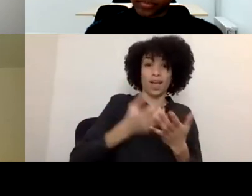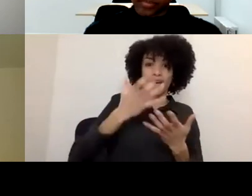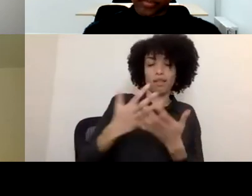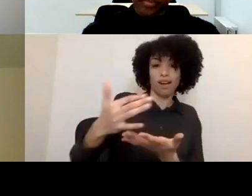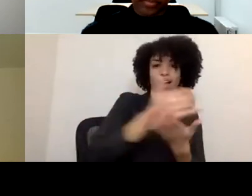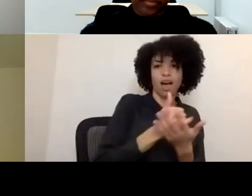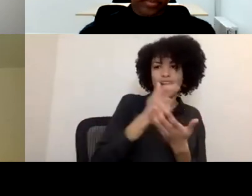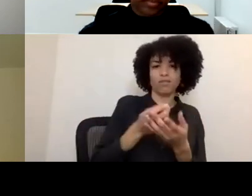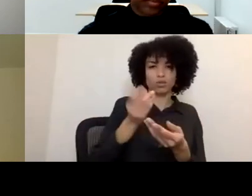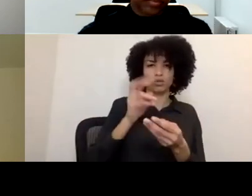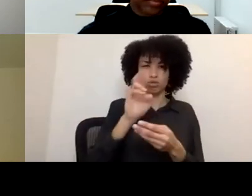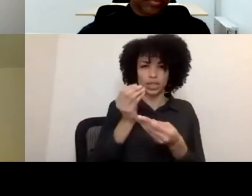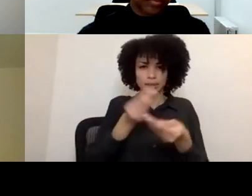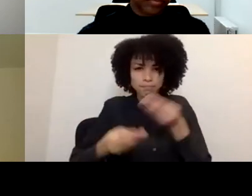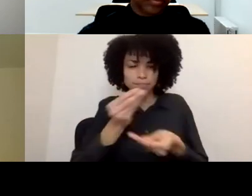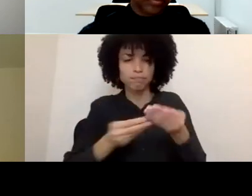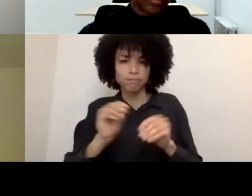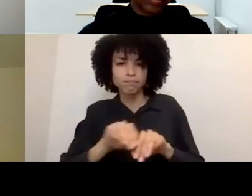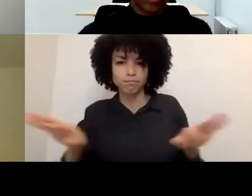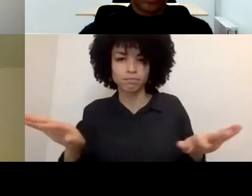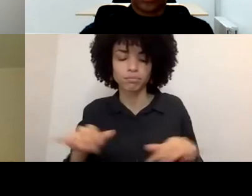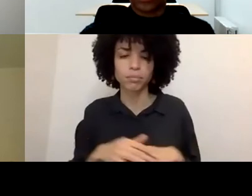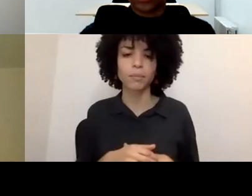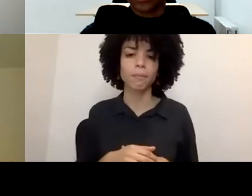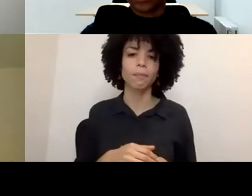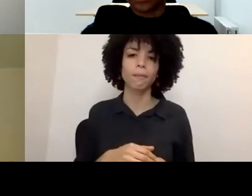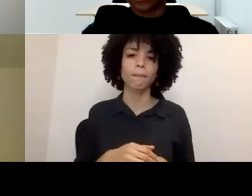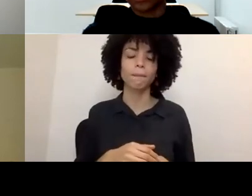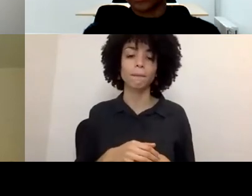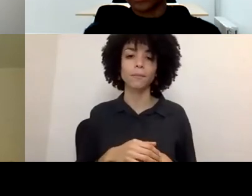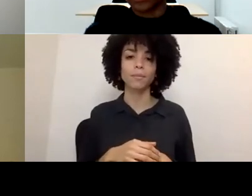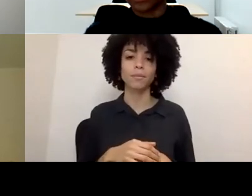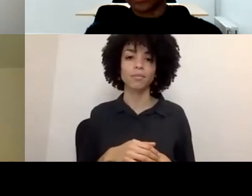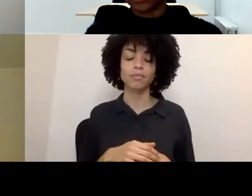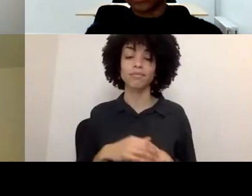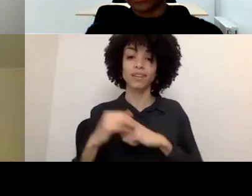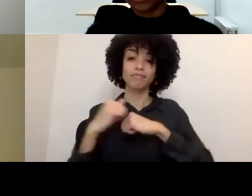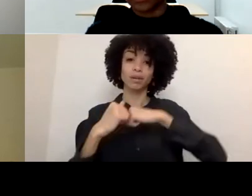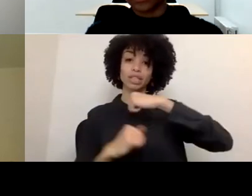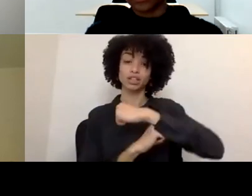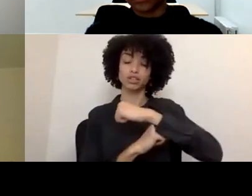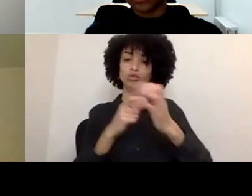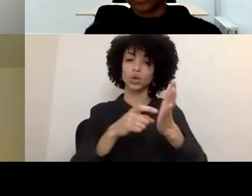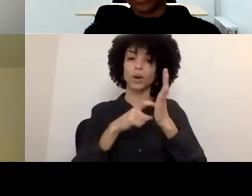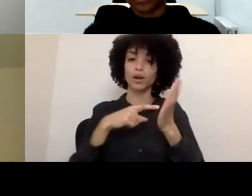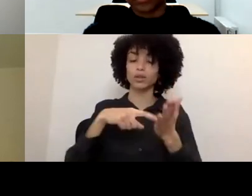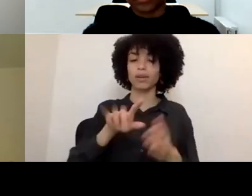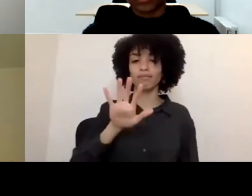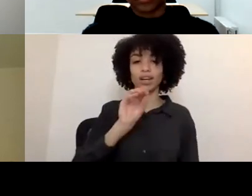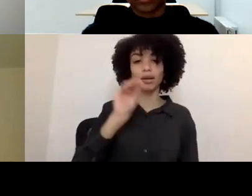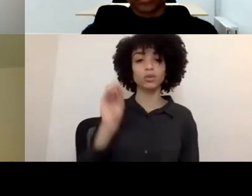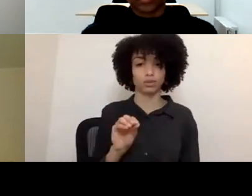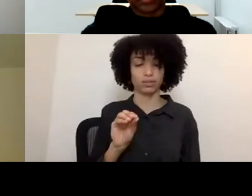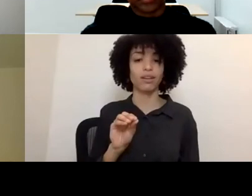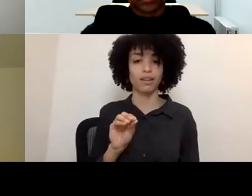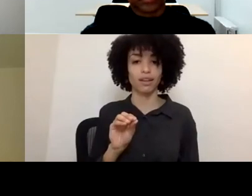historical perspective. For those who might not be aware, foundations at a minimum are required by the IRS to pay out 5% of the money